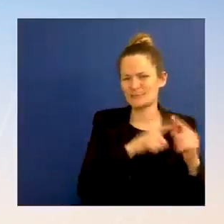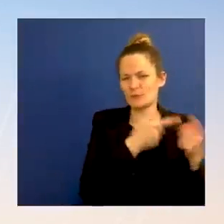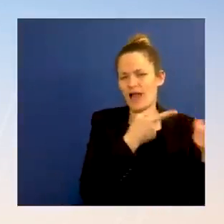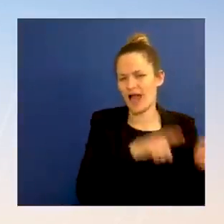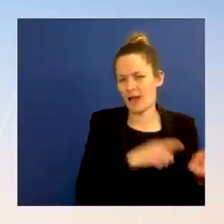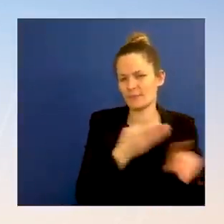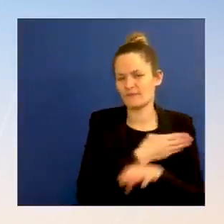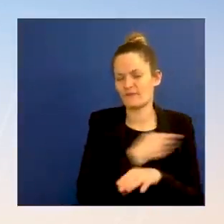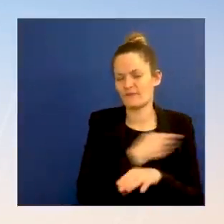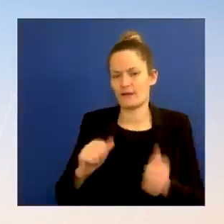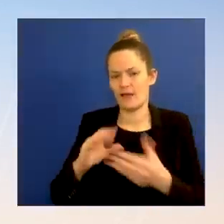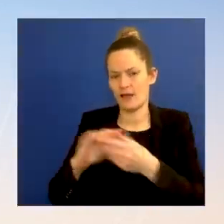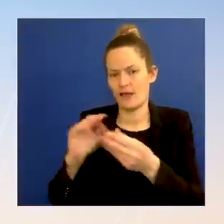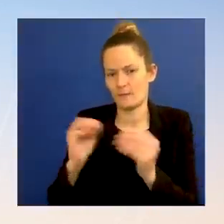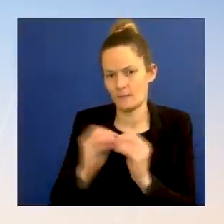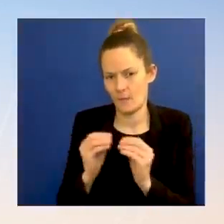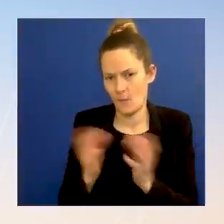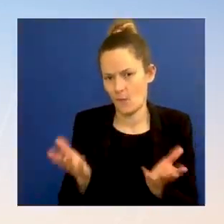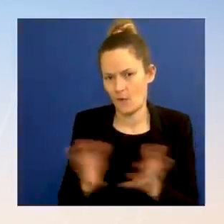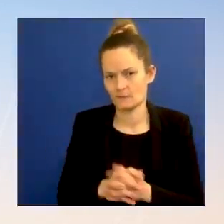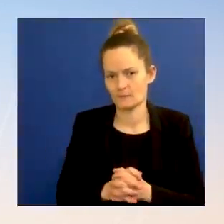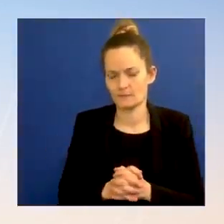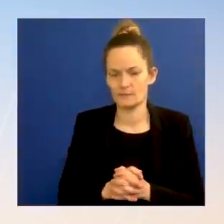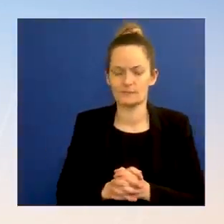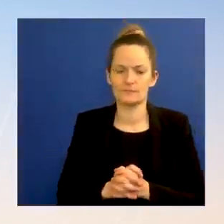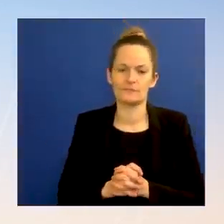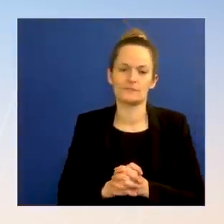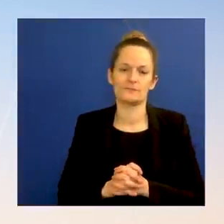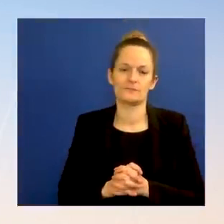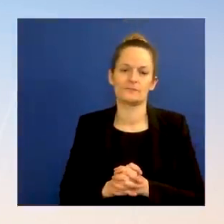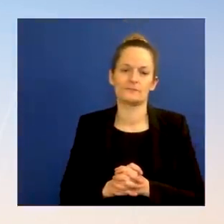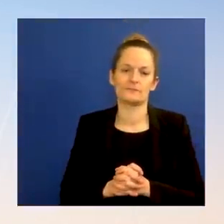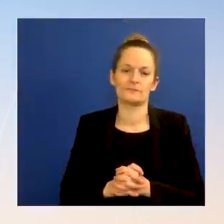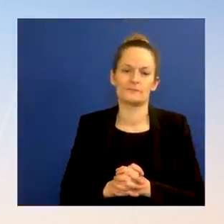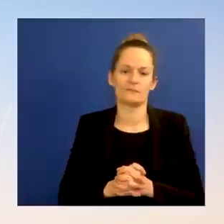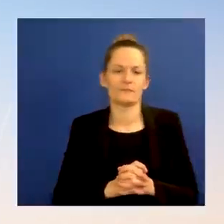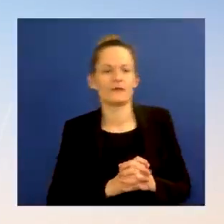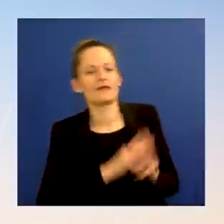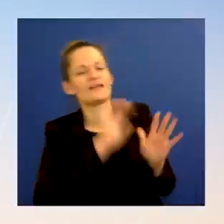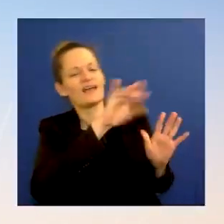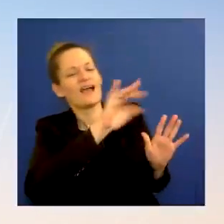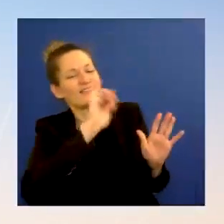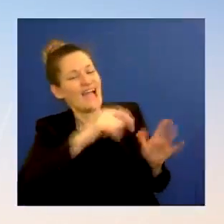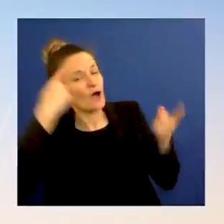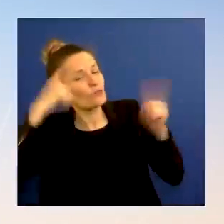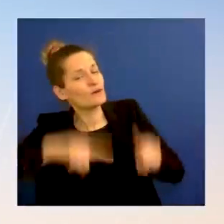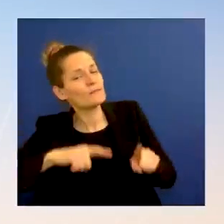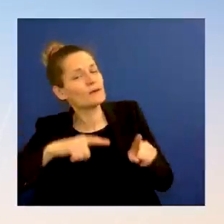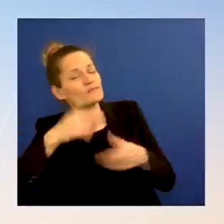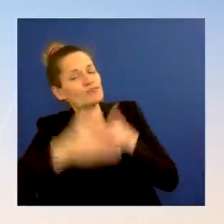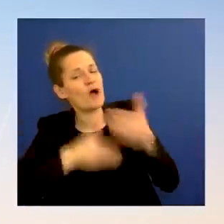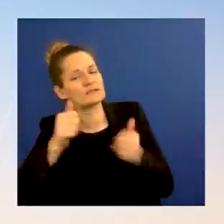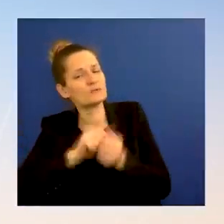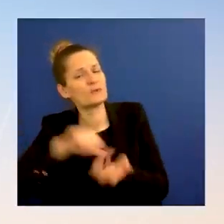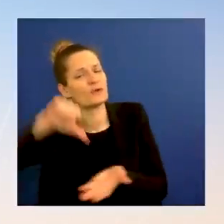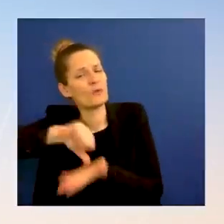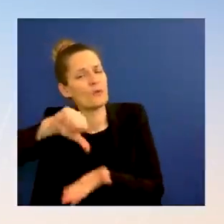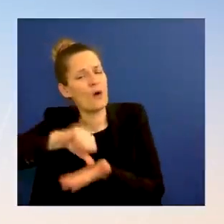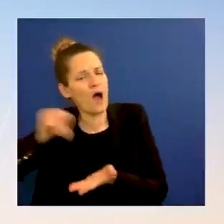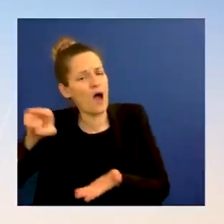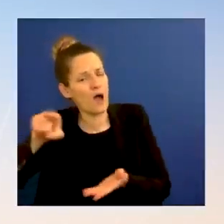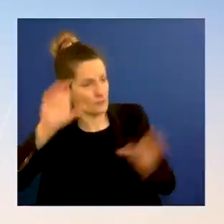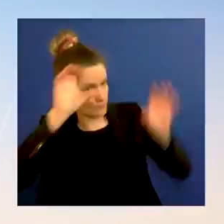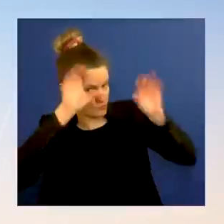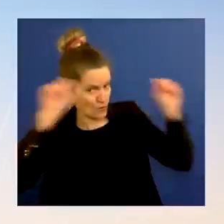Iran, has the president reviewed the current draft agreement? I understand there